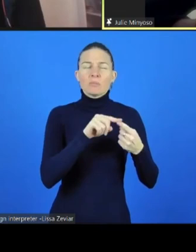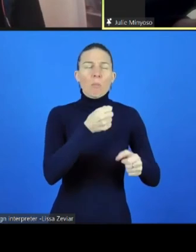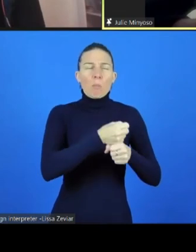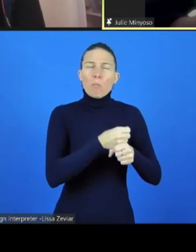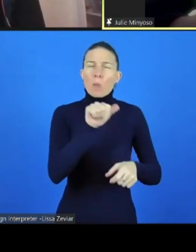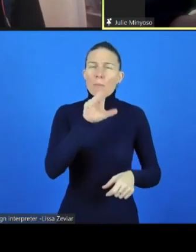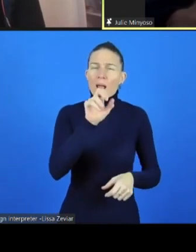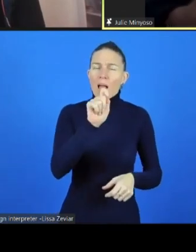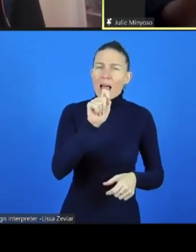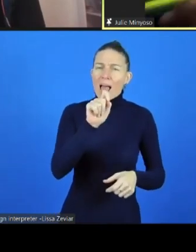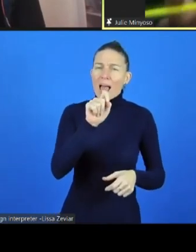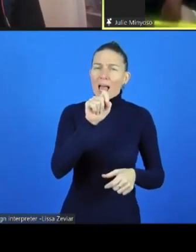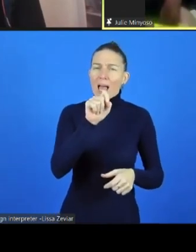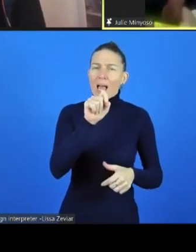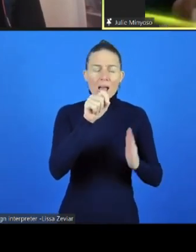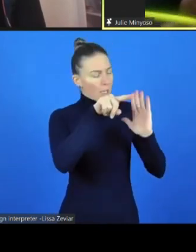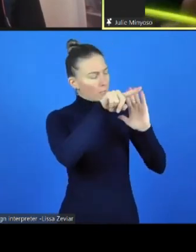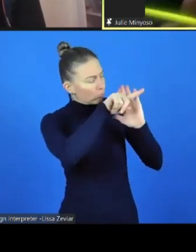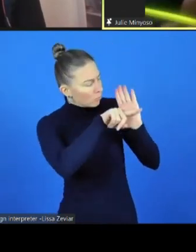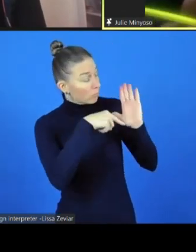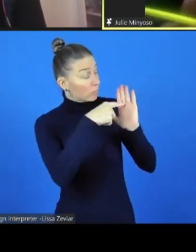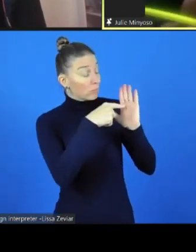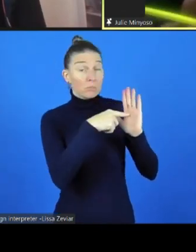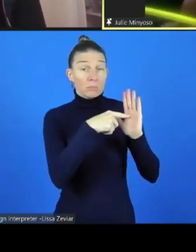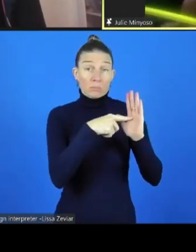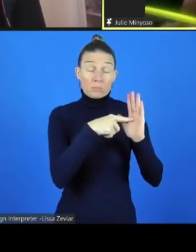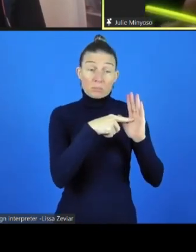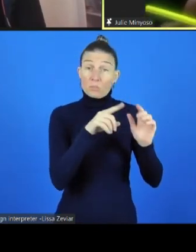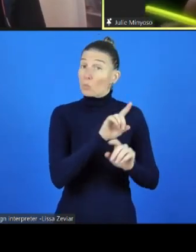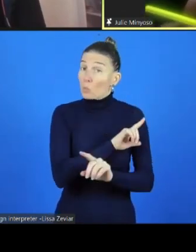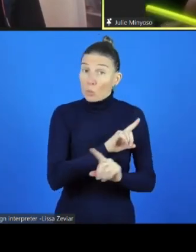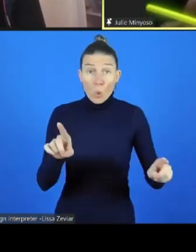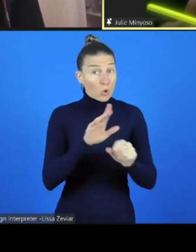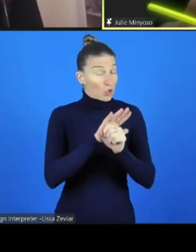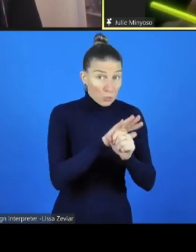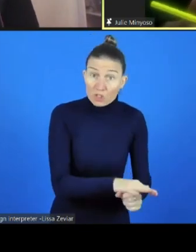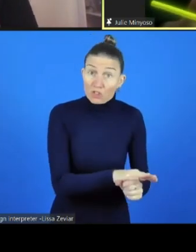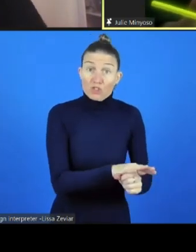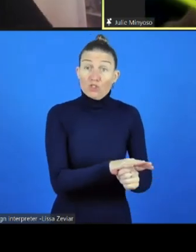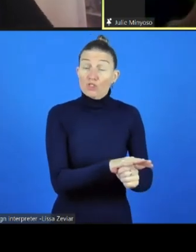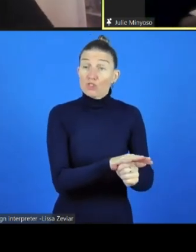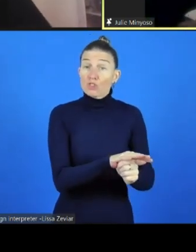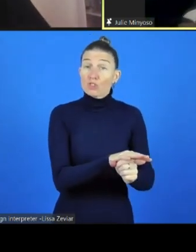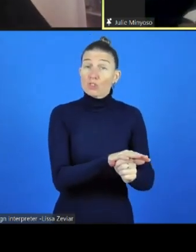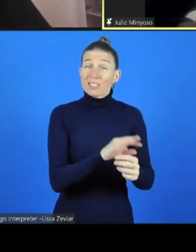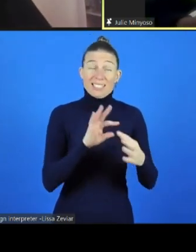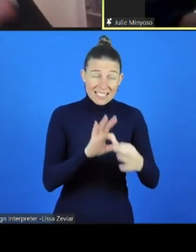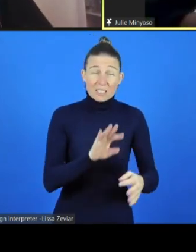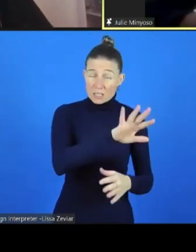you know, no discrimination to persons on the basis of, you know, their